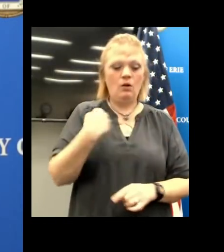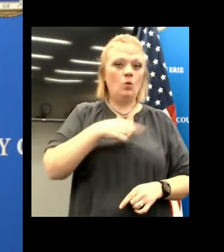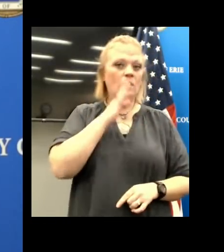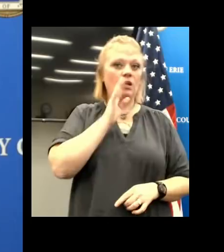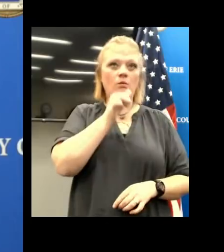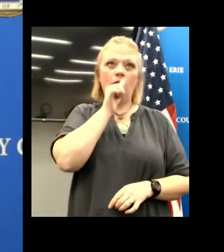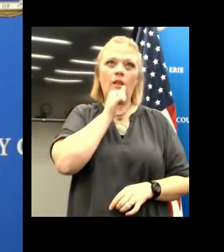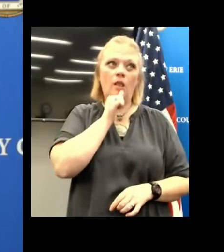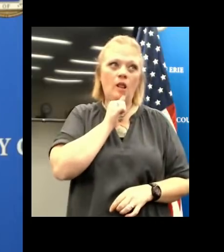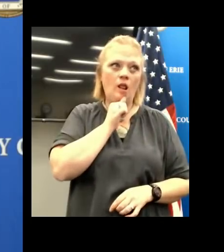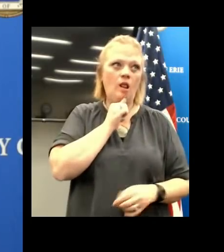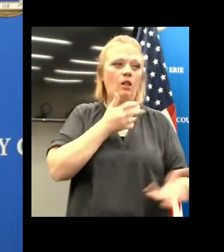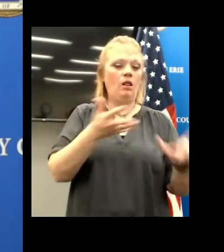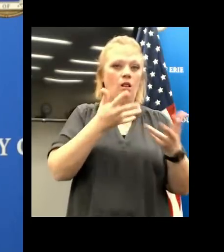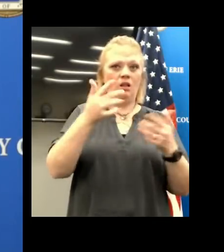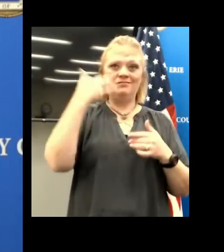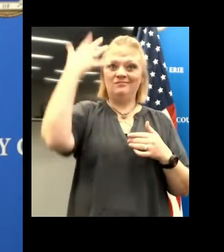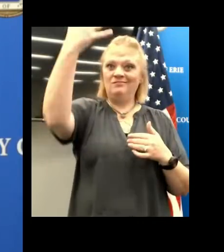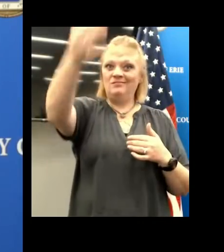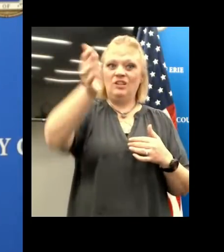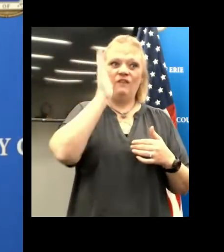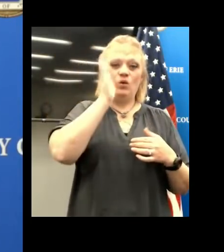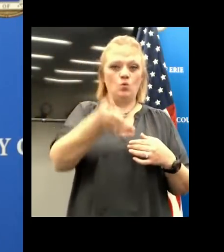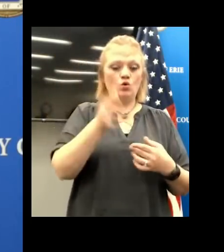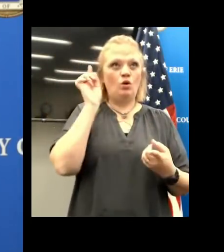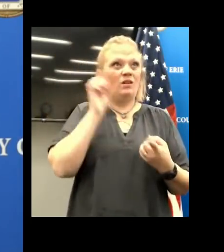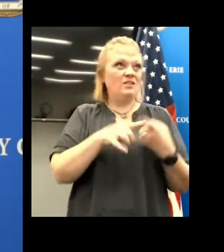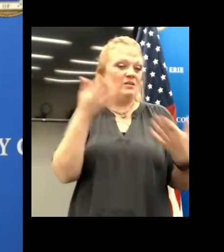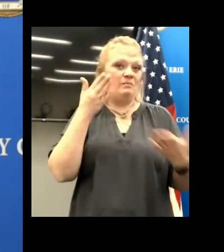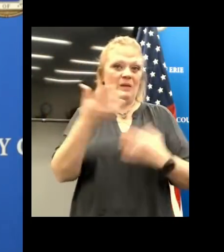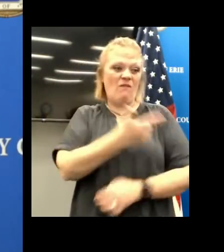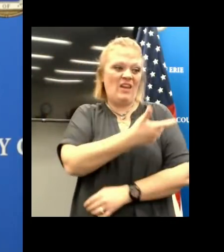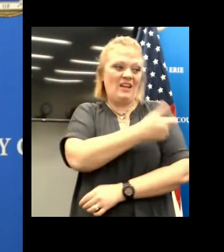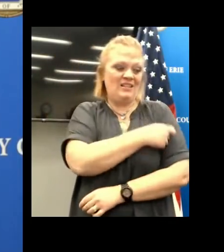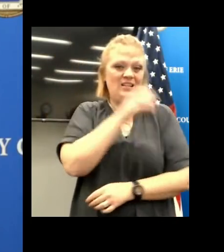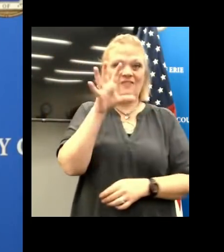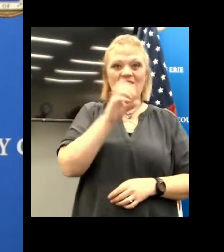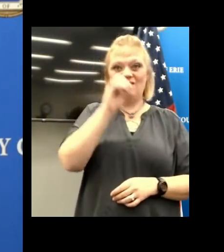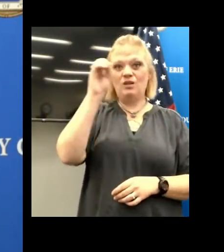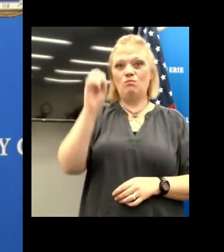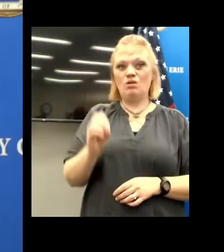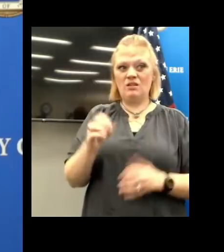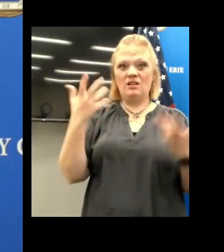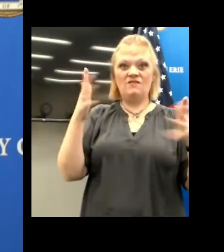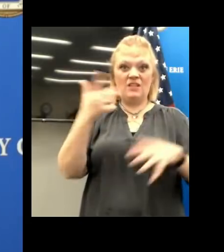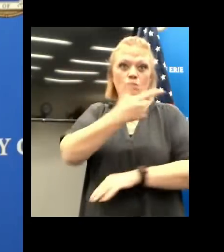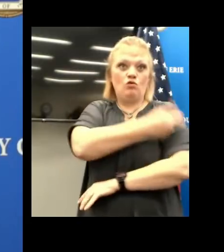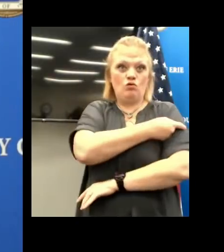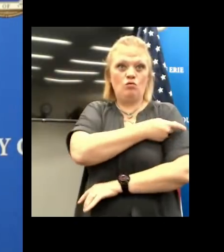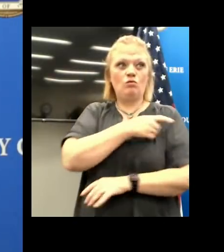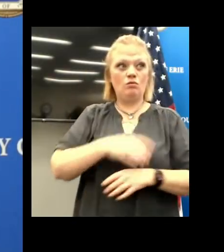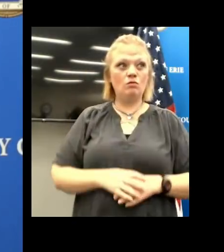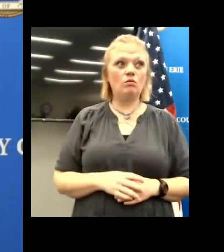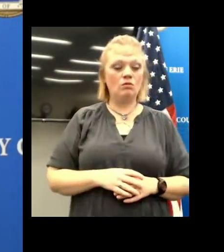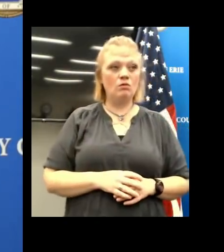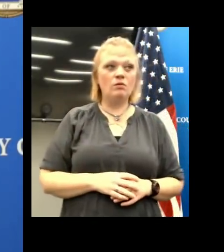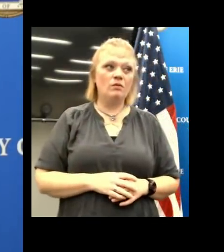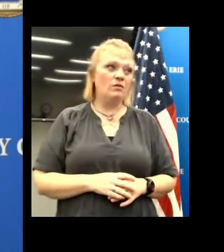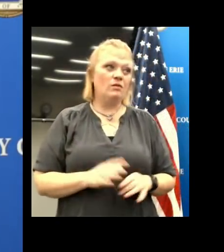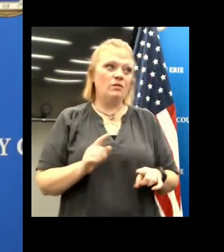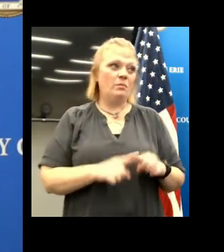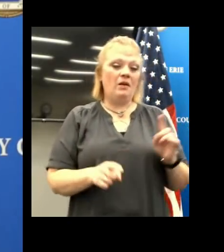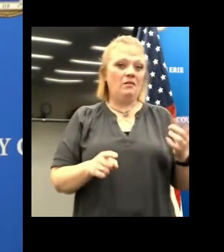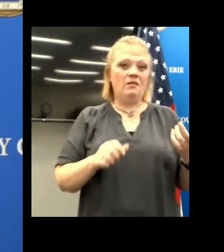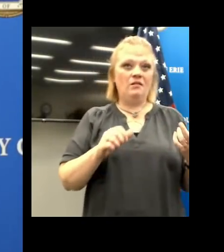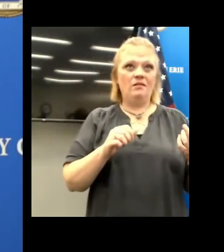for the foreseeable future, at least until we have a vaccine in which 50% of the population has been vaccinated. And it doesn't look like we're going